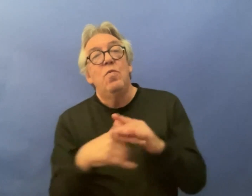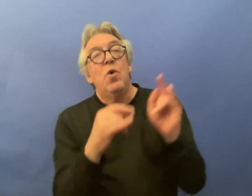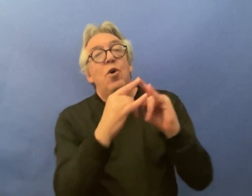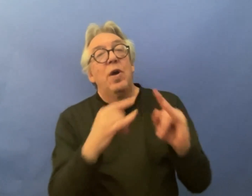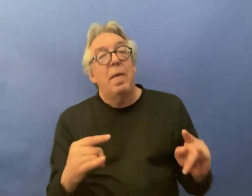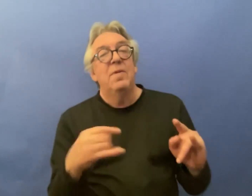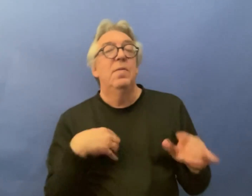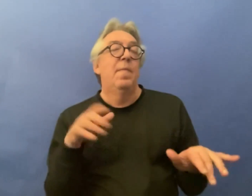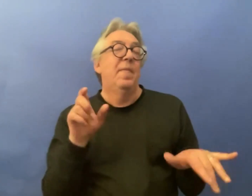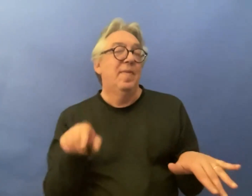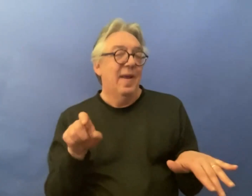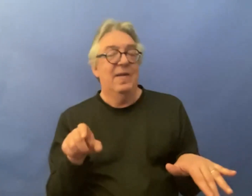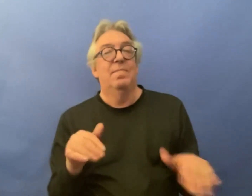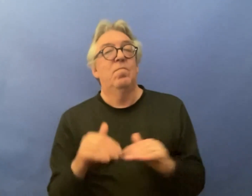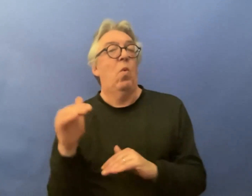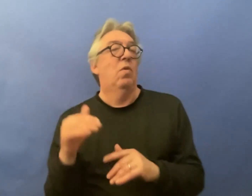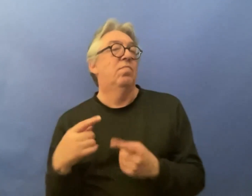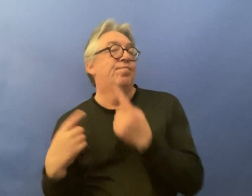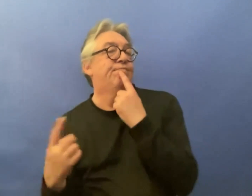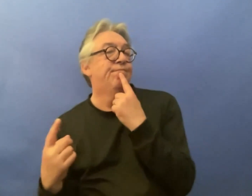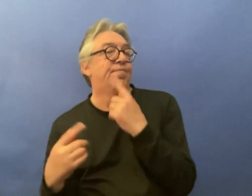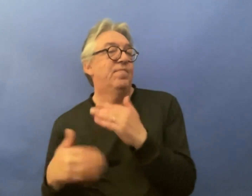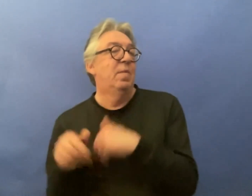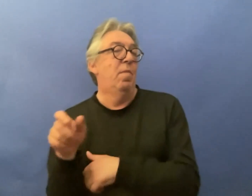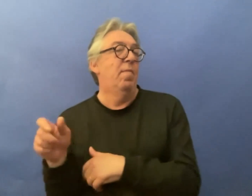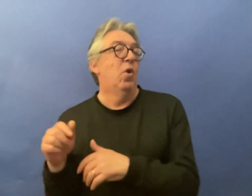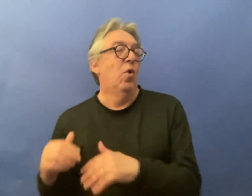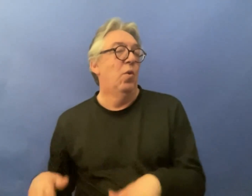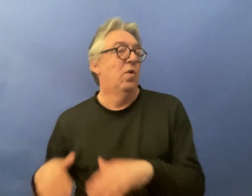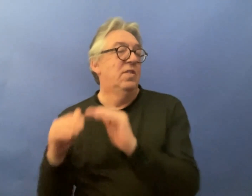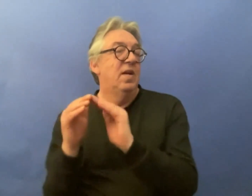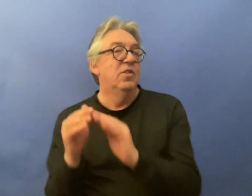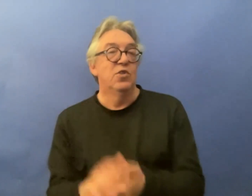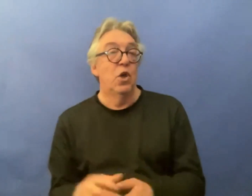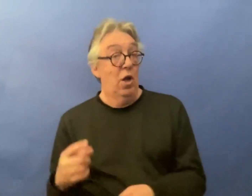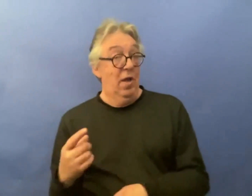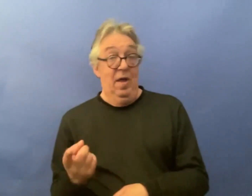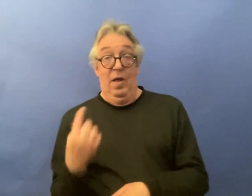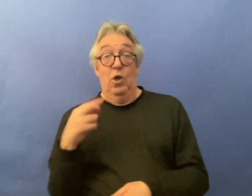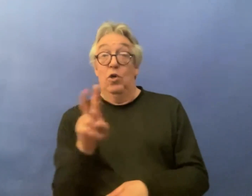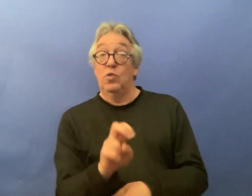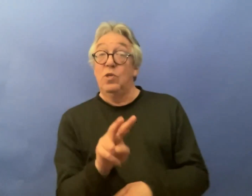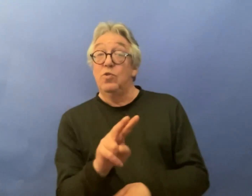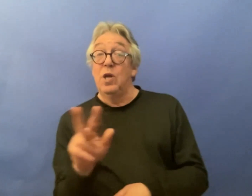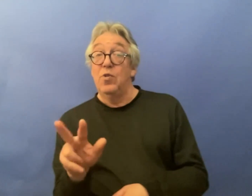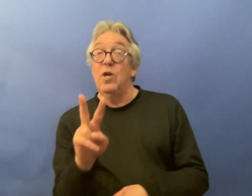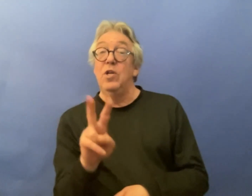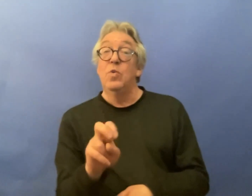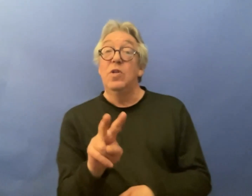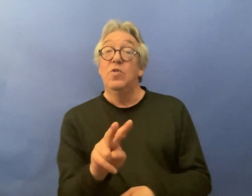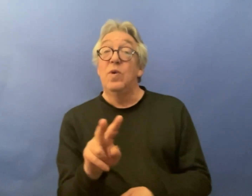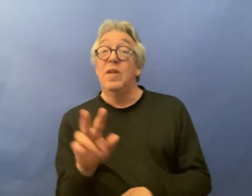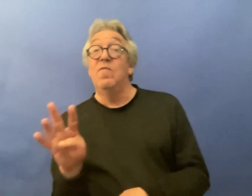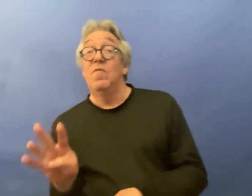that this last year and this year, we're looking at revision of the mass